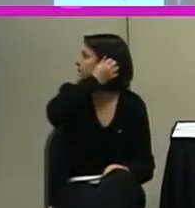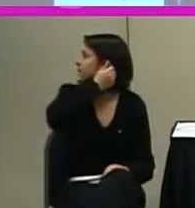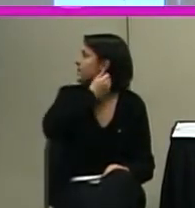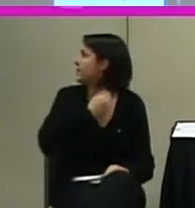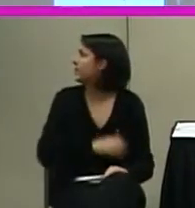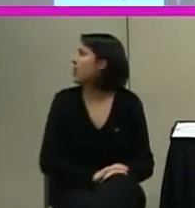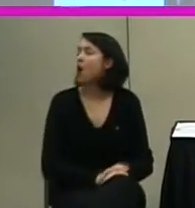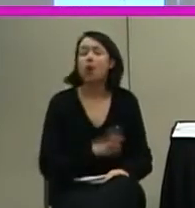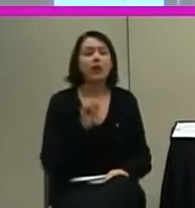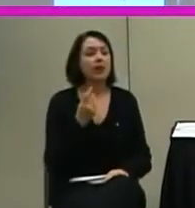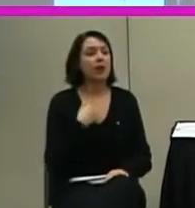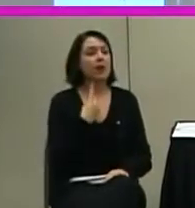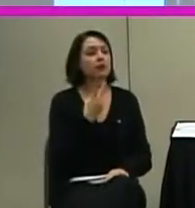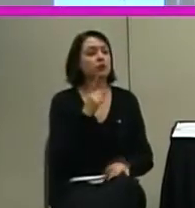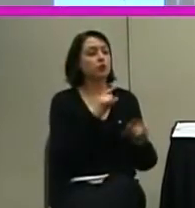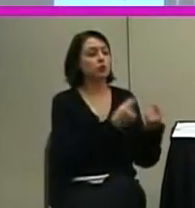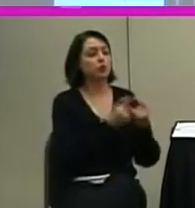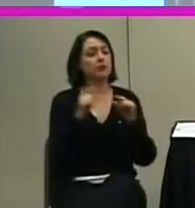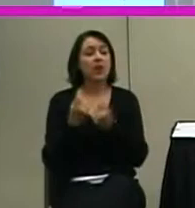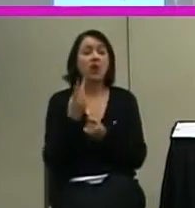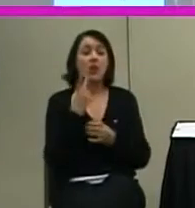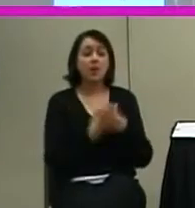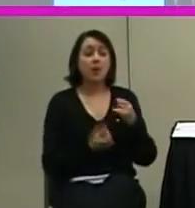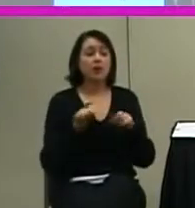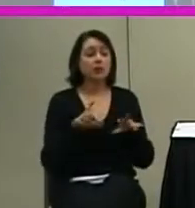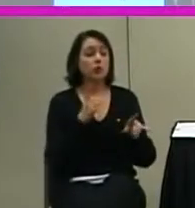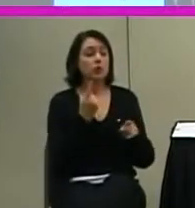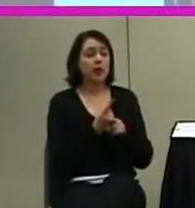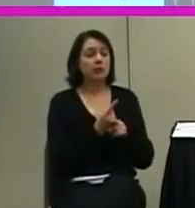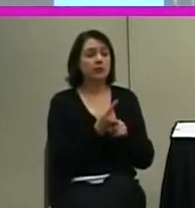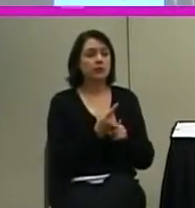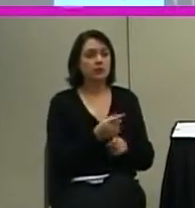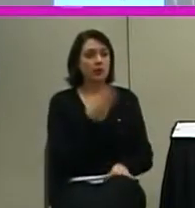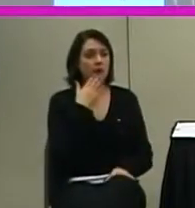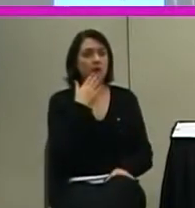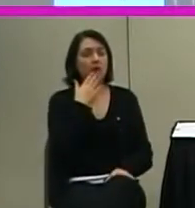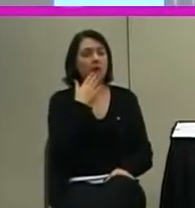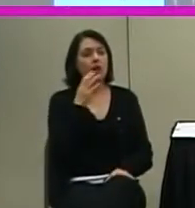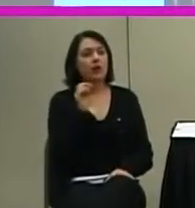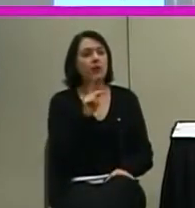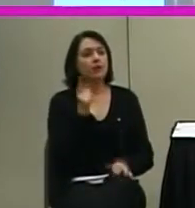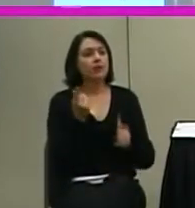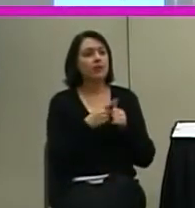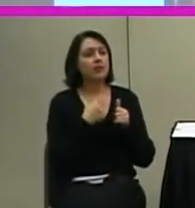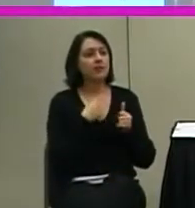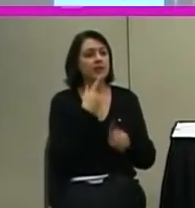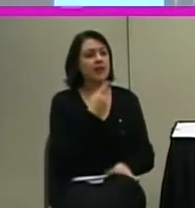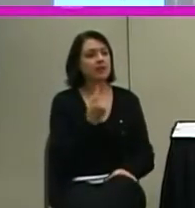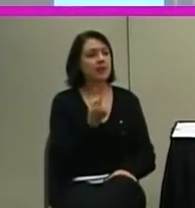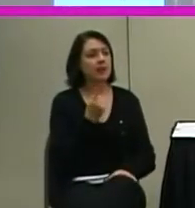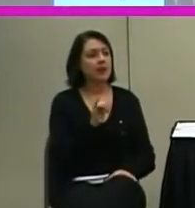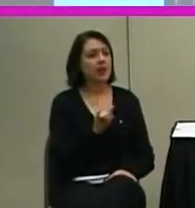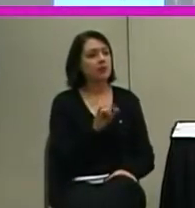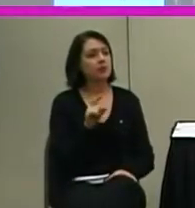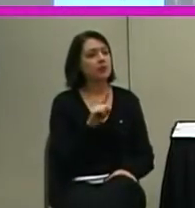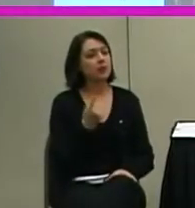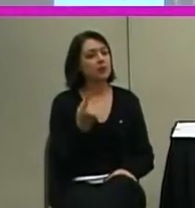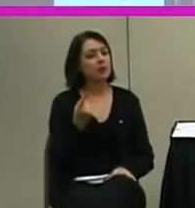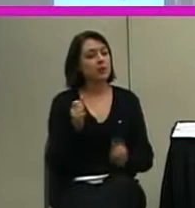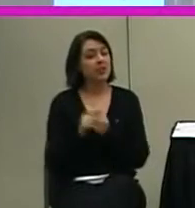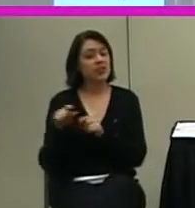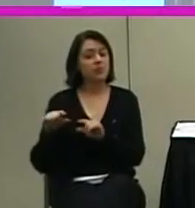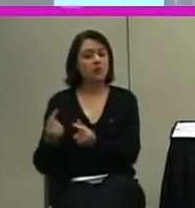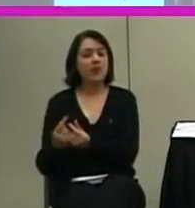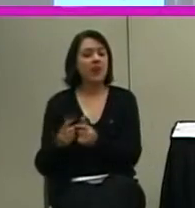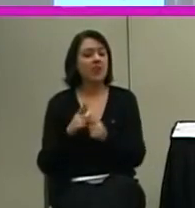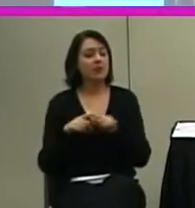to do it in 2 groups, and they both have to do it right. So the first first I'm going to say something, do something to these guys, and